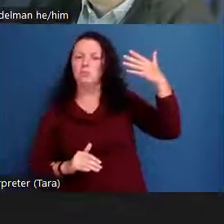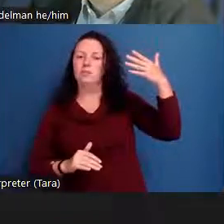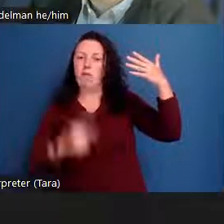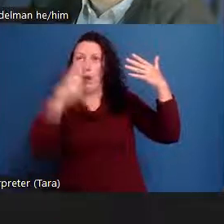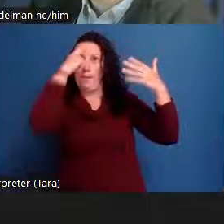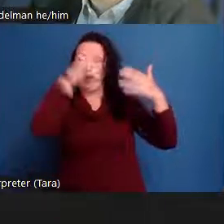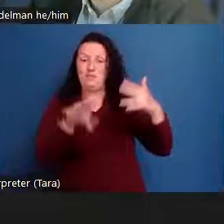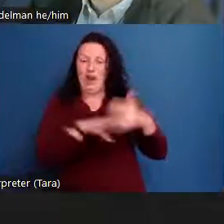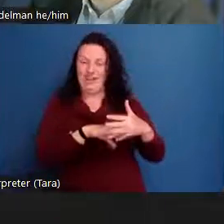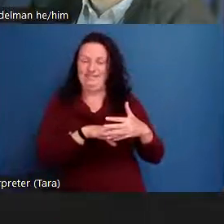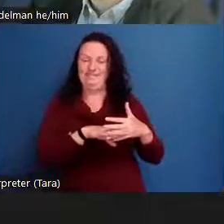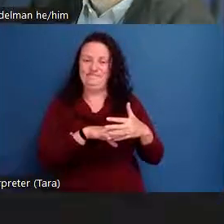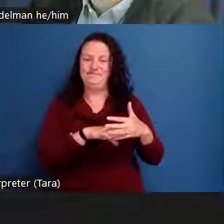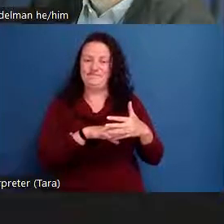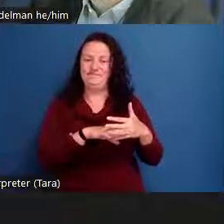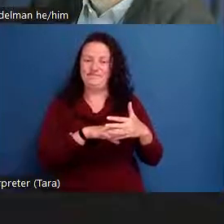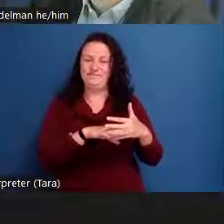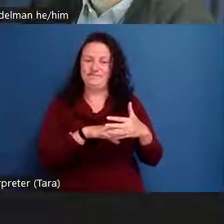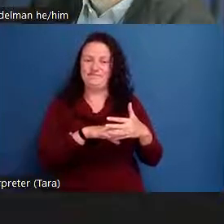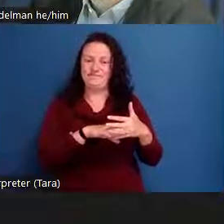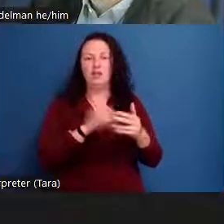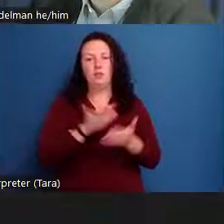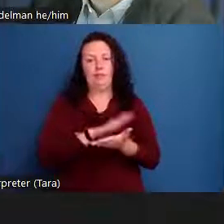break would be a welcome change.